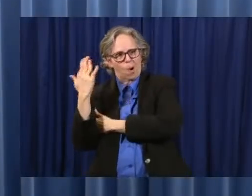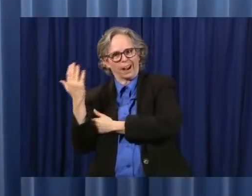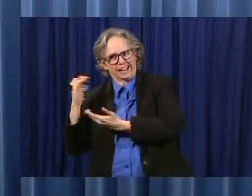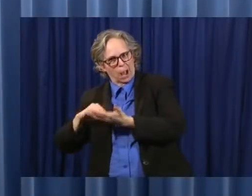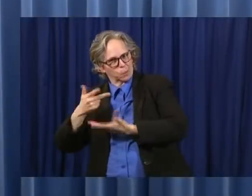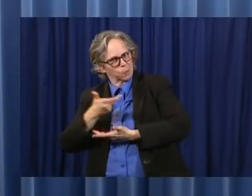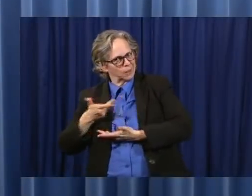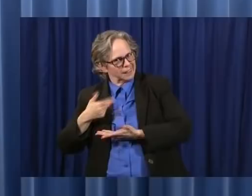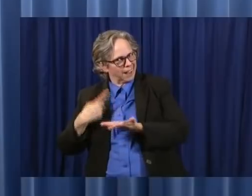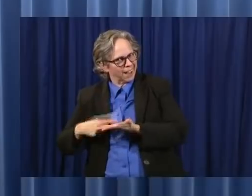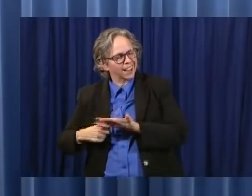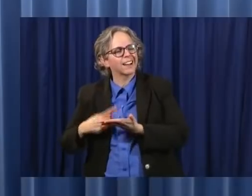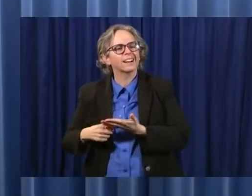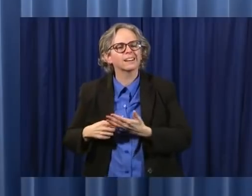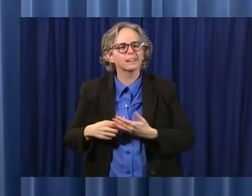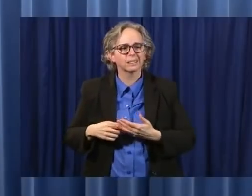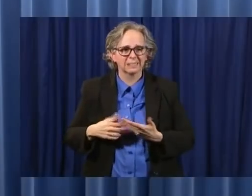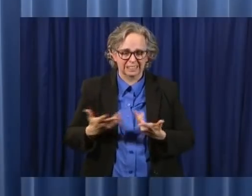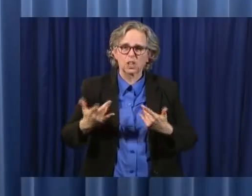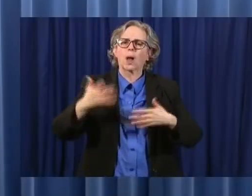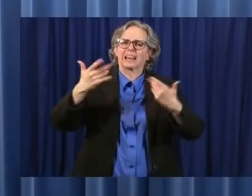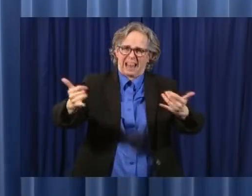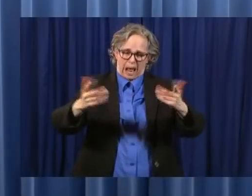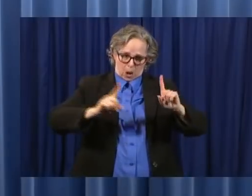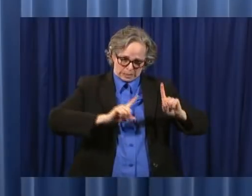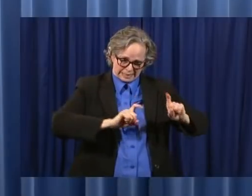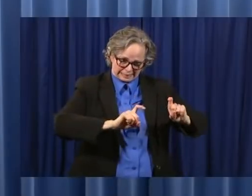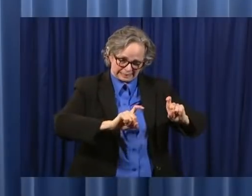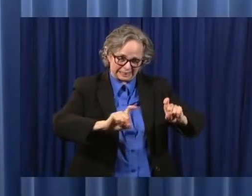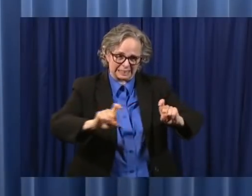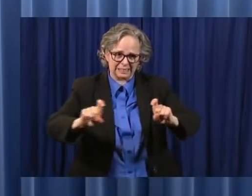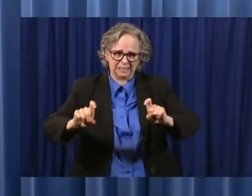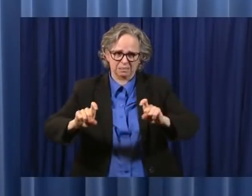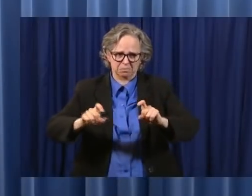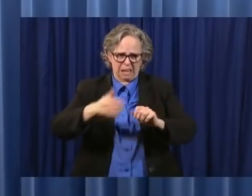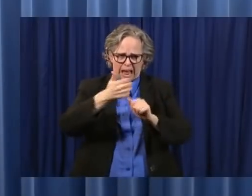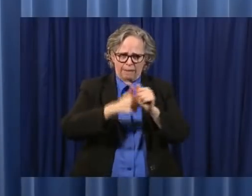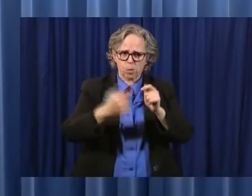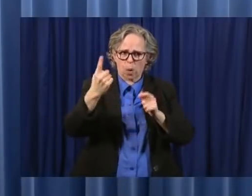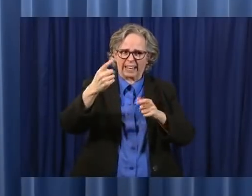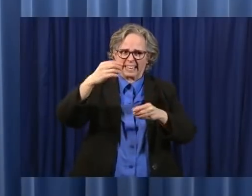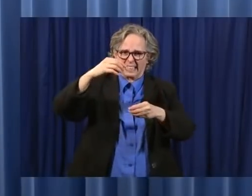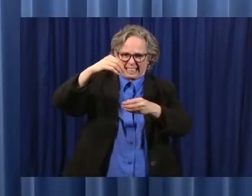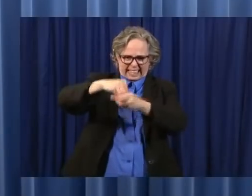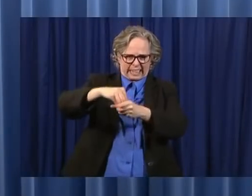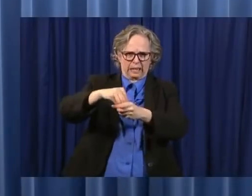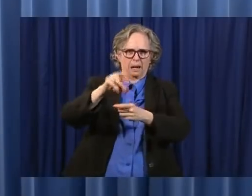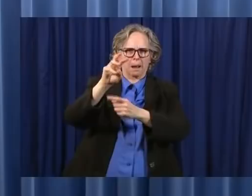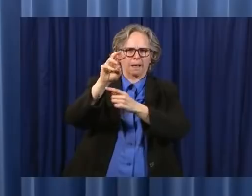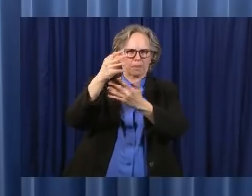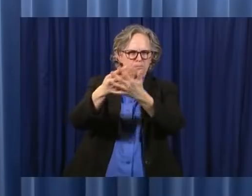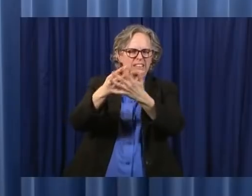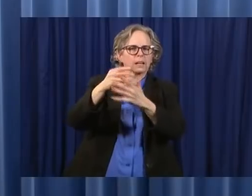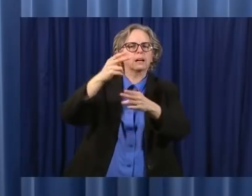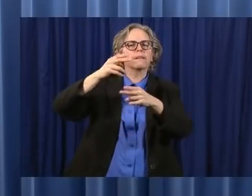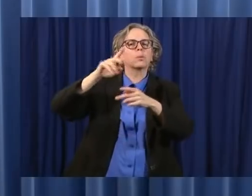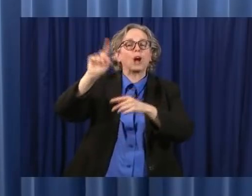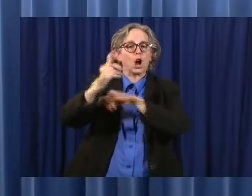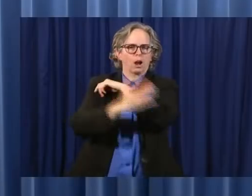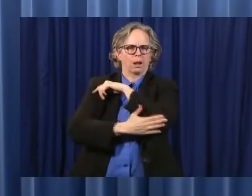You tested, I guess, virtually everybody in Marion. But the idea, Doctor, you raised the